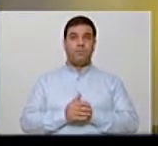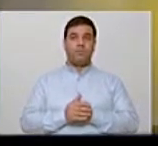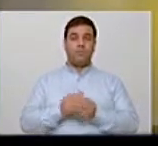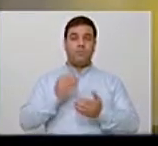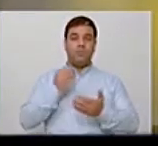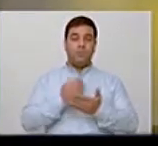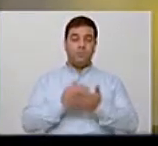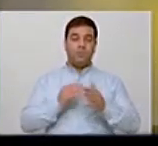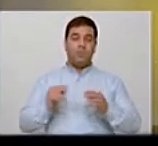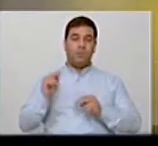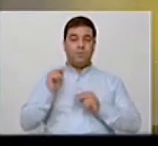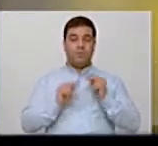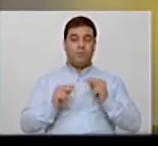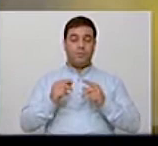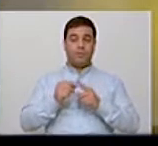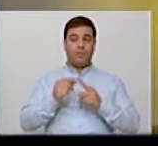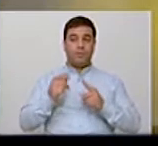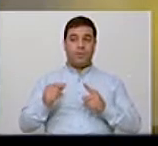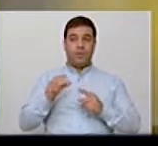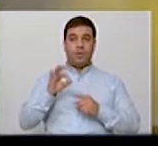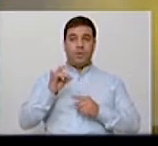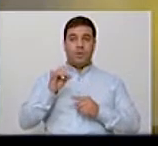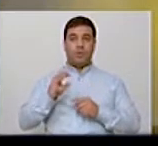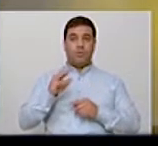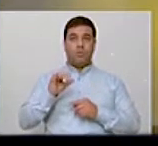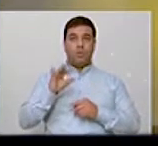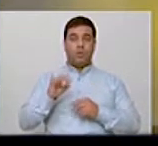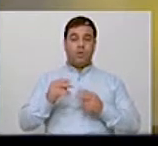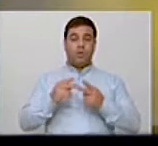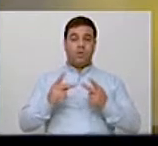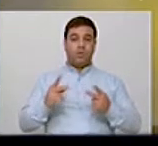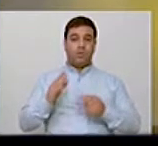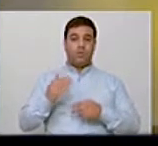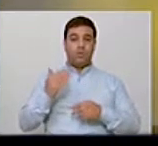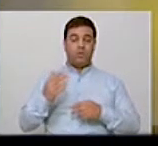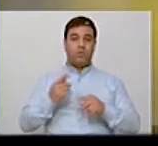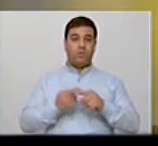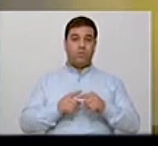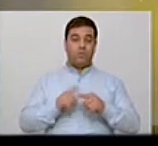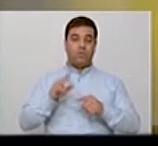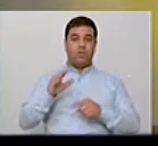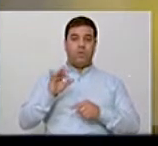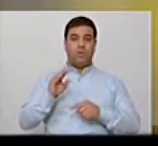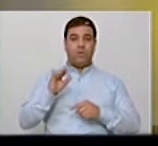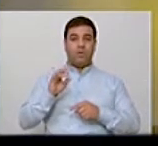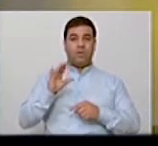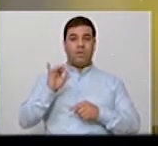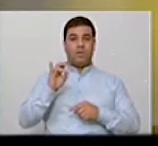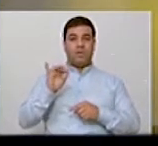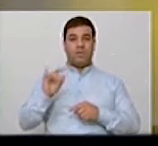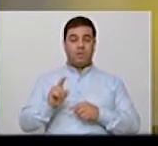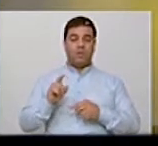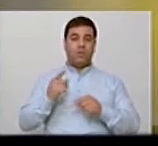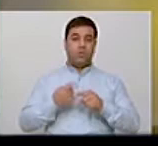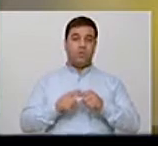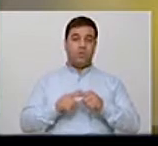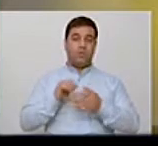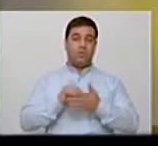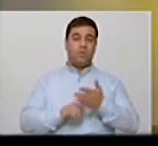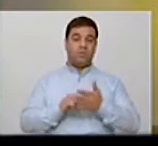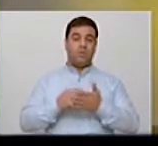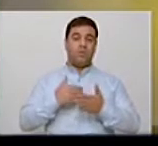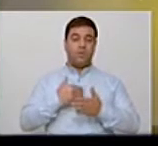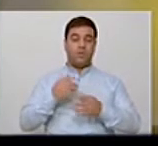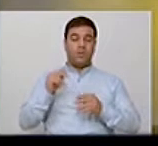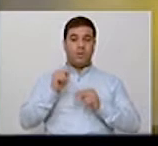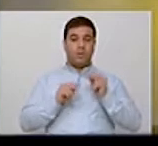Aziz o'quvchilar, barglarda organik moddalarning hosil bo'lishi bu fotosintez jarayonidir. Shuning uchun biz